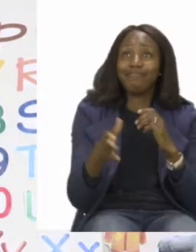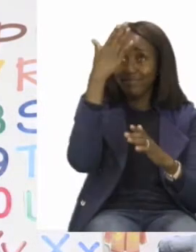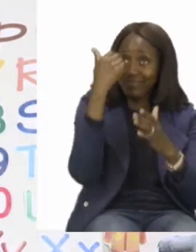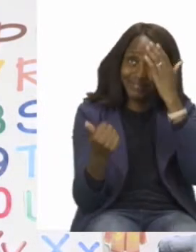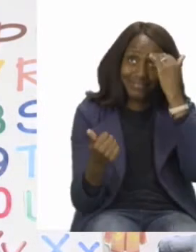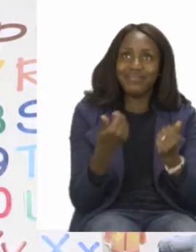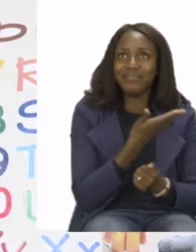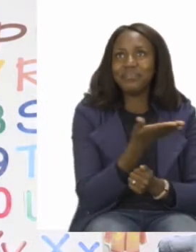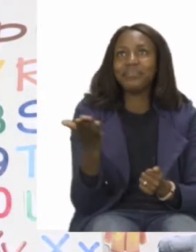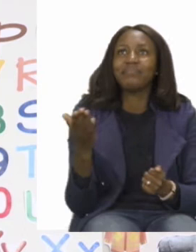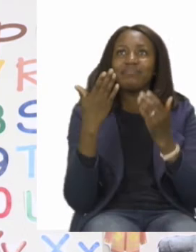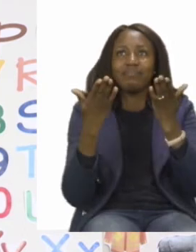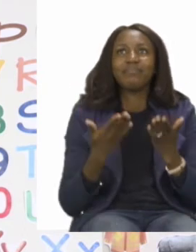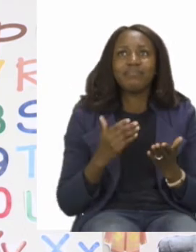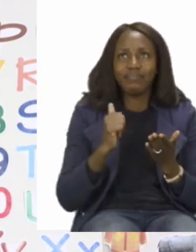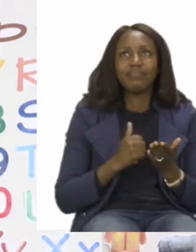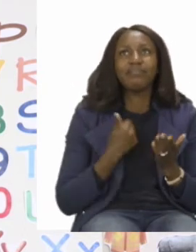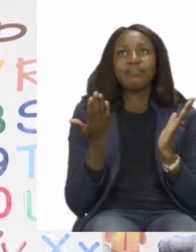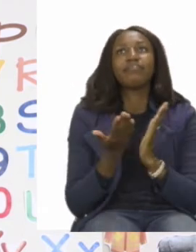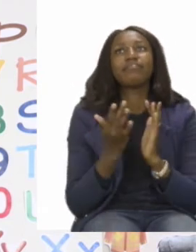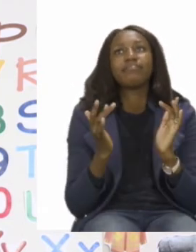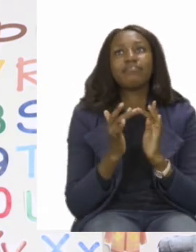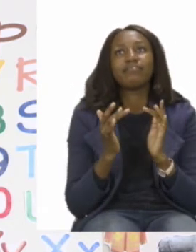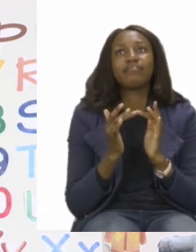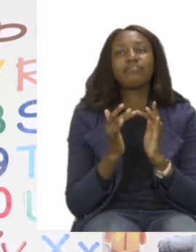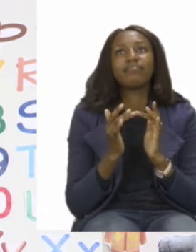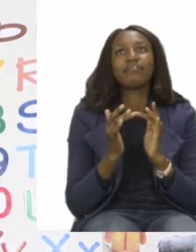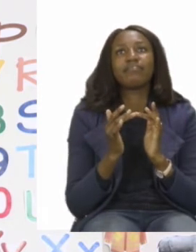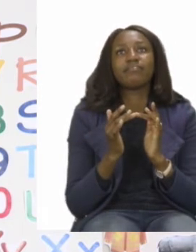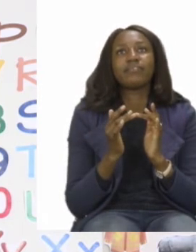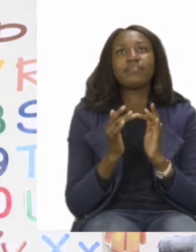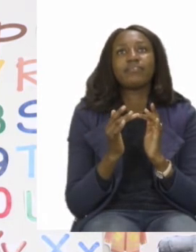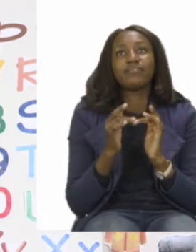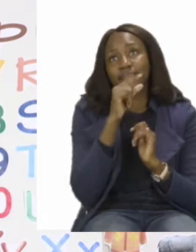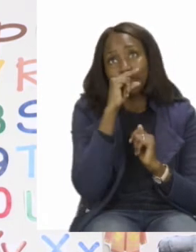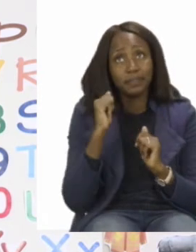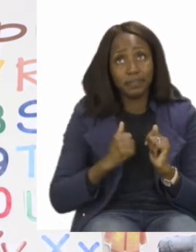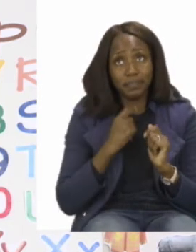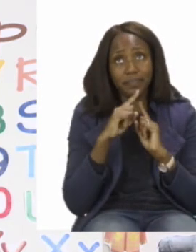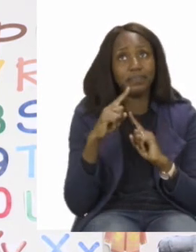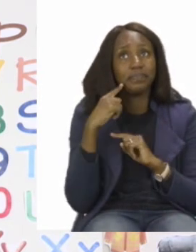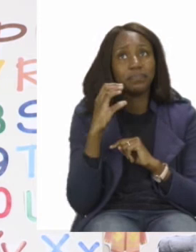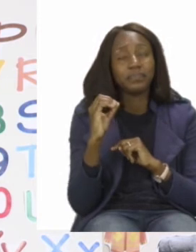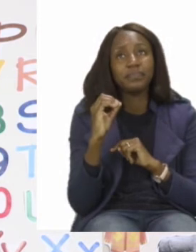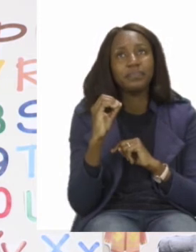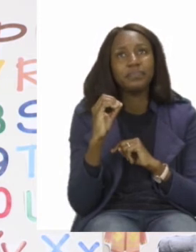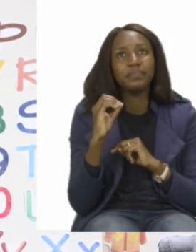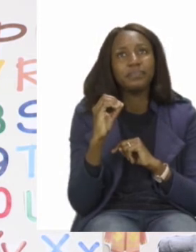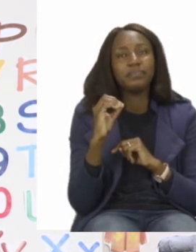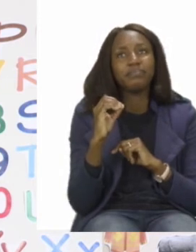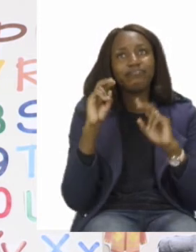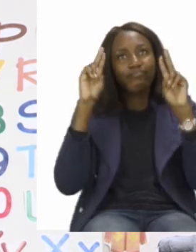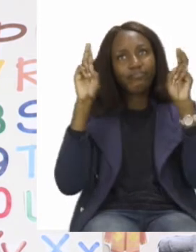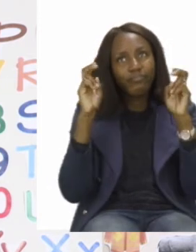Hello, everyone. Welcome to My Zone Online School. My name is Teacher Hartung, and our